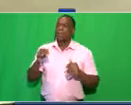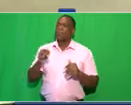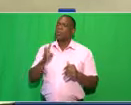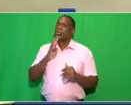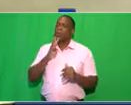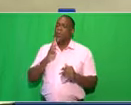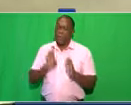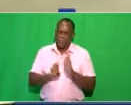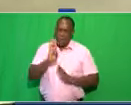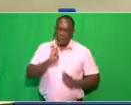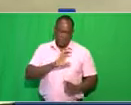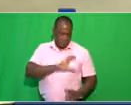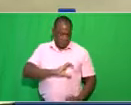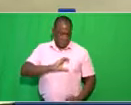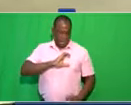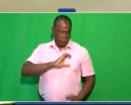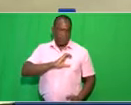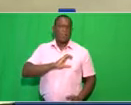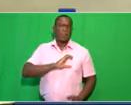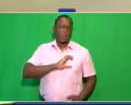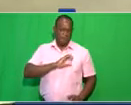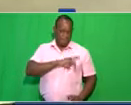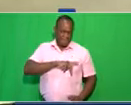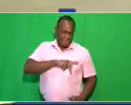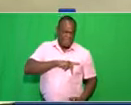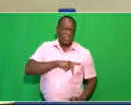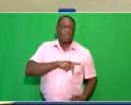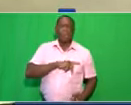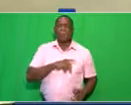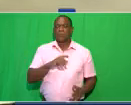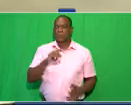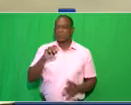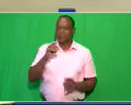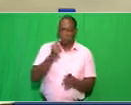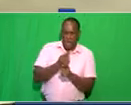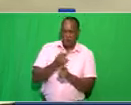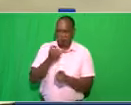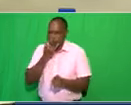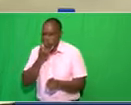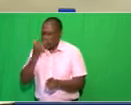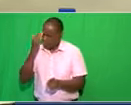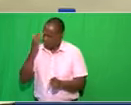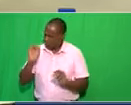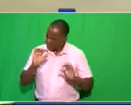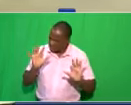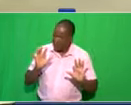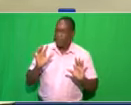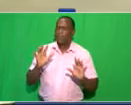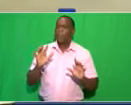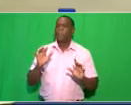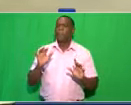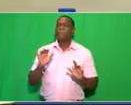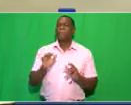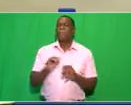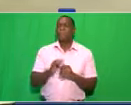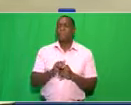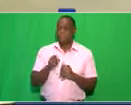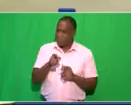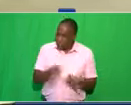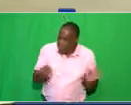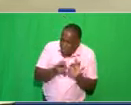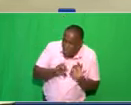More specifically, ethics, integrity, morality. Are these important, though, or how important are